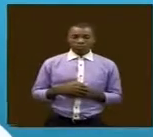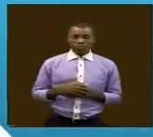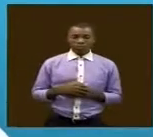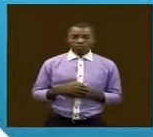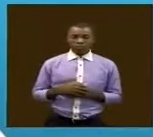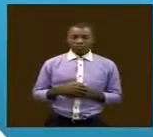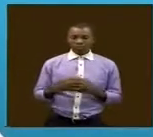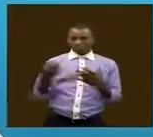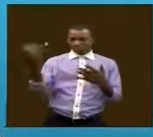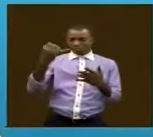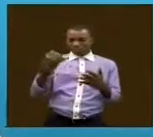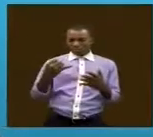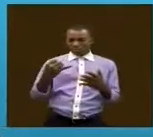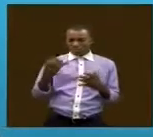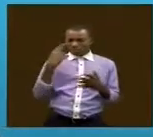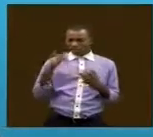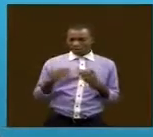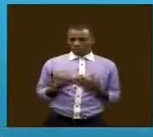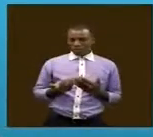How was the exercise?